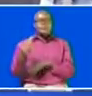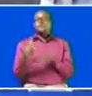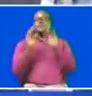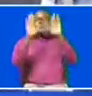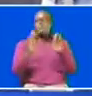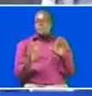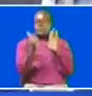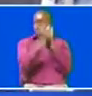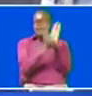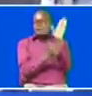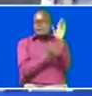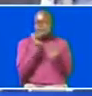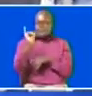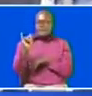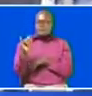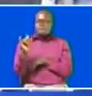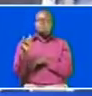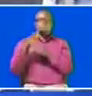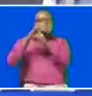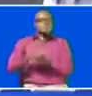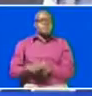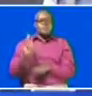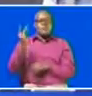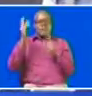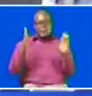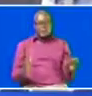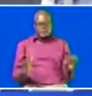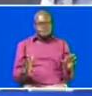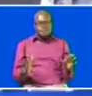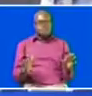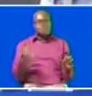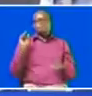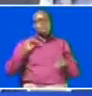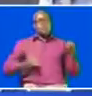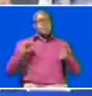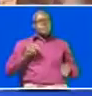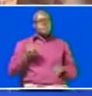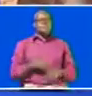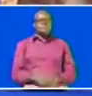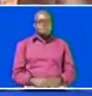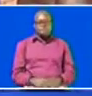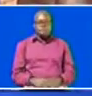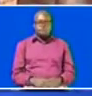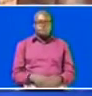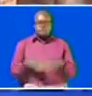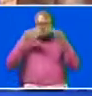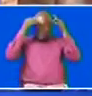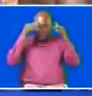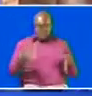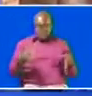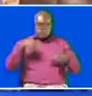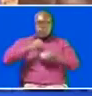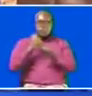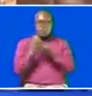nyeti ambalo limerudisha Kenya nyuma, swala la corruption. And the decision that we have arrived